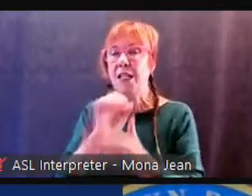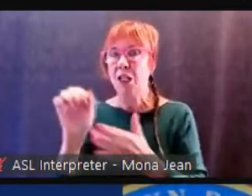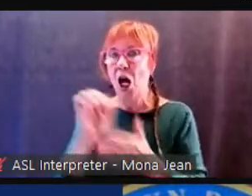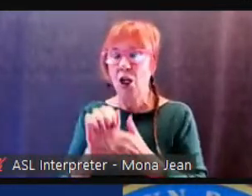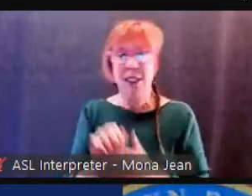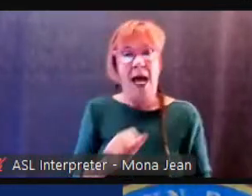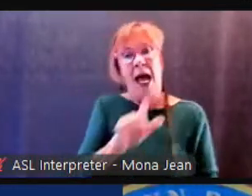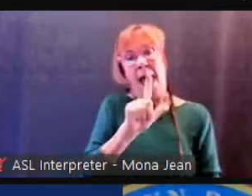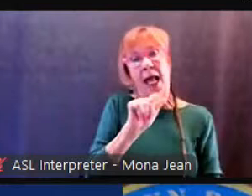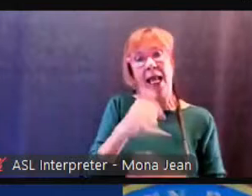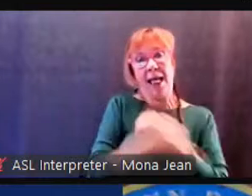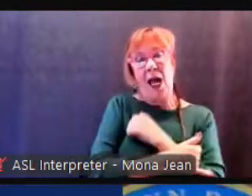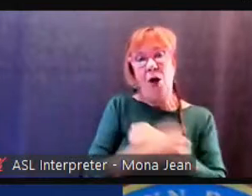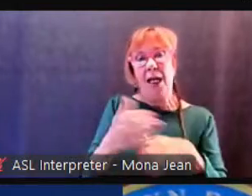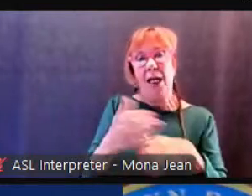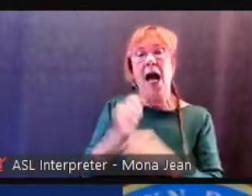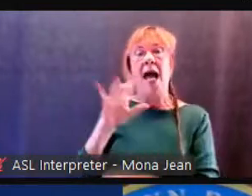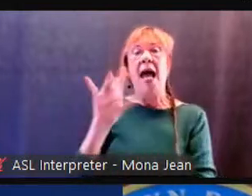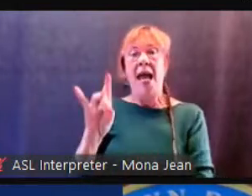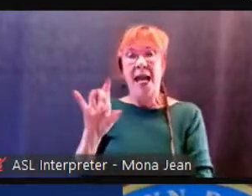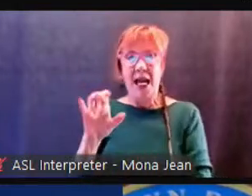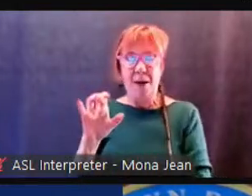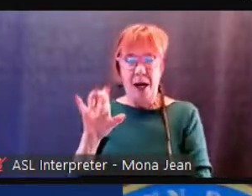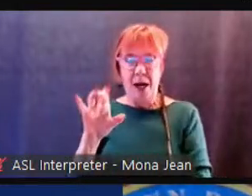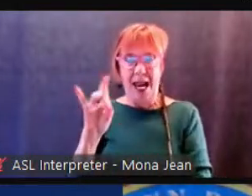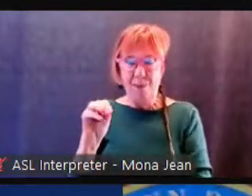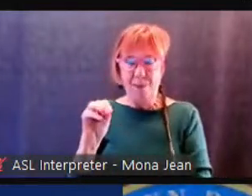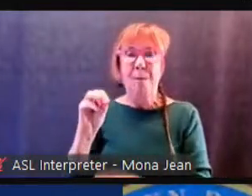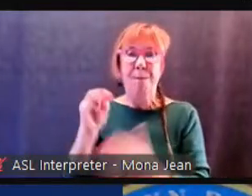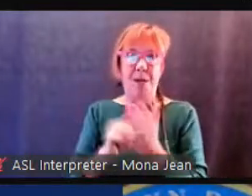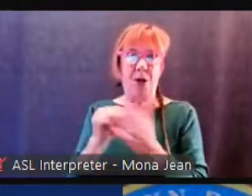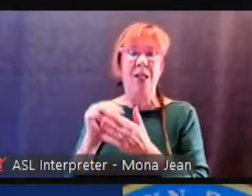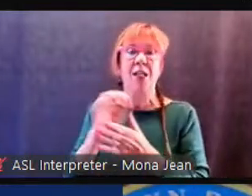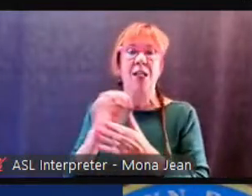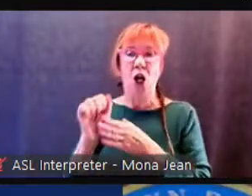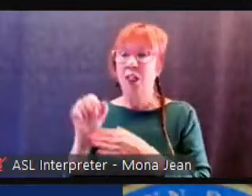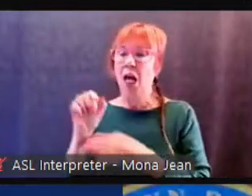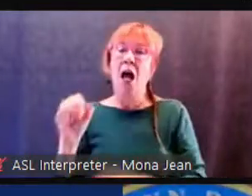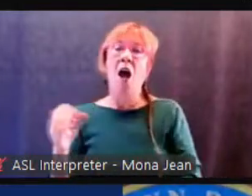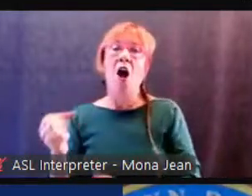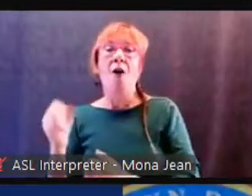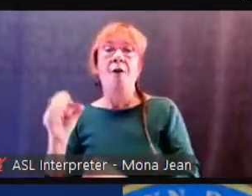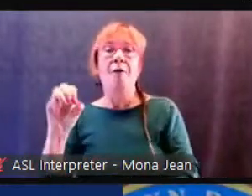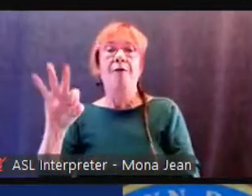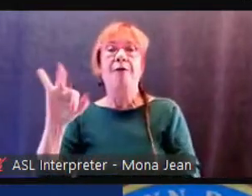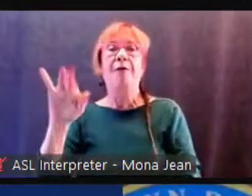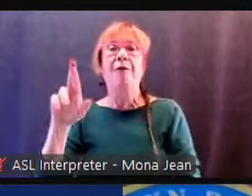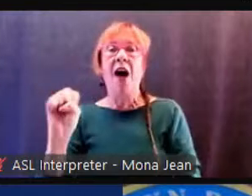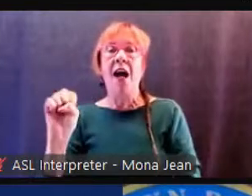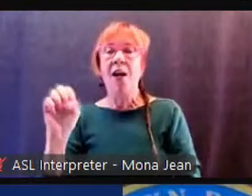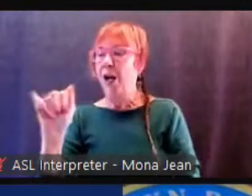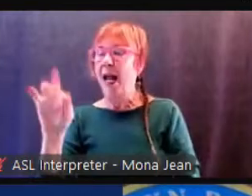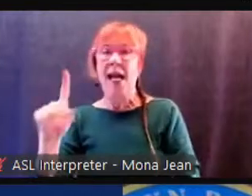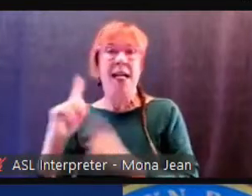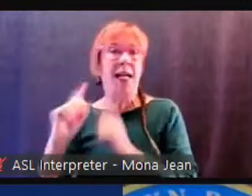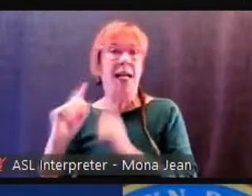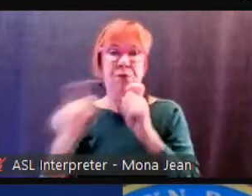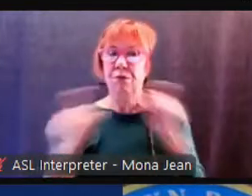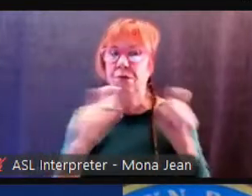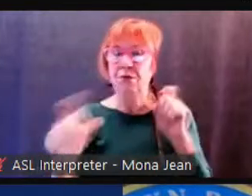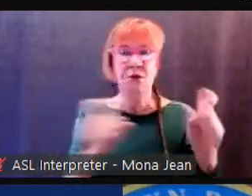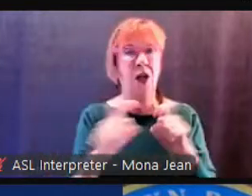that. FireAid is providing funding to more than 100 organizations and is giving community grants ranging